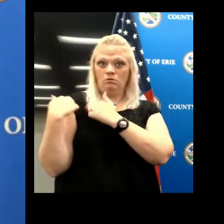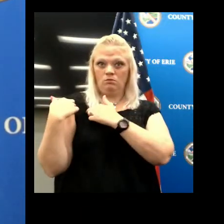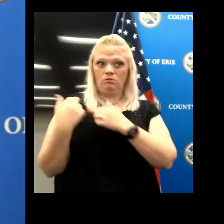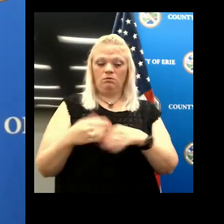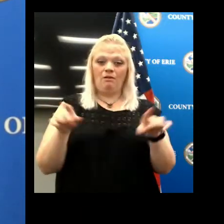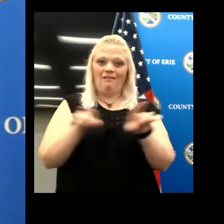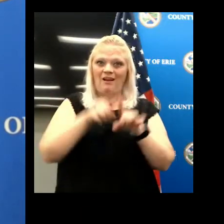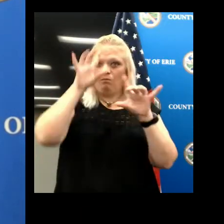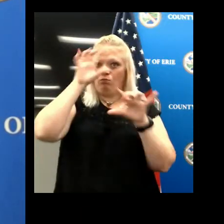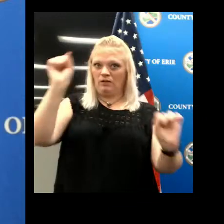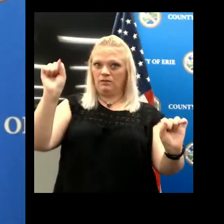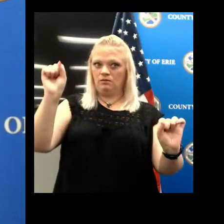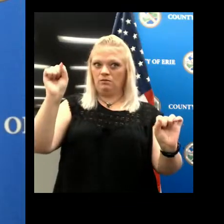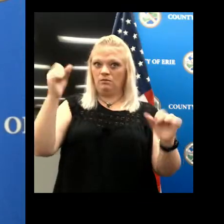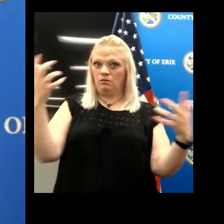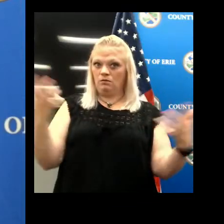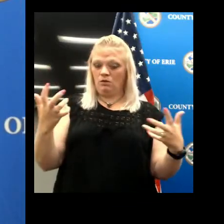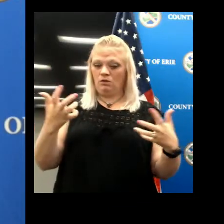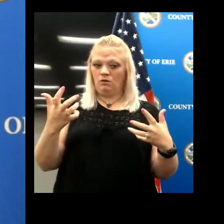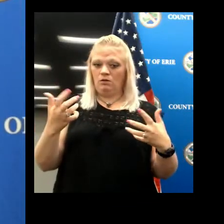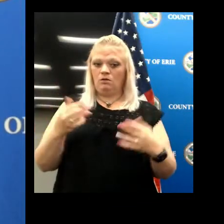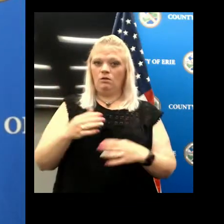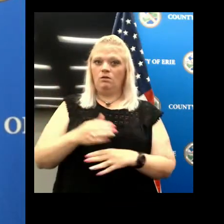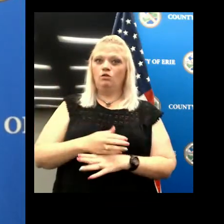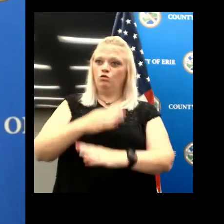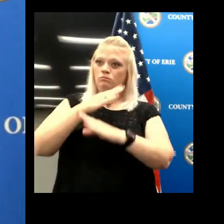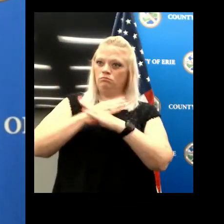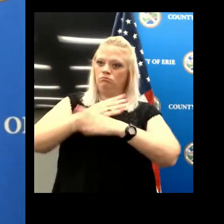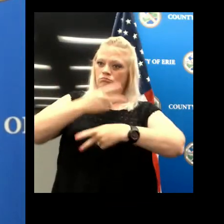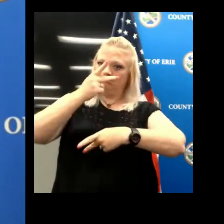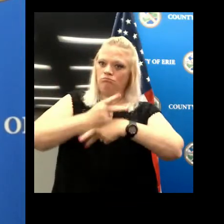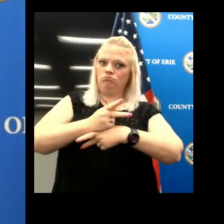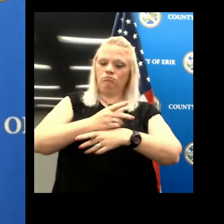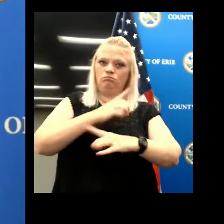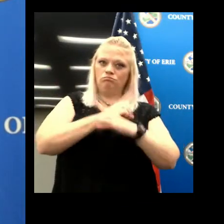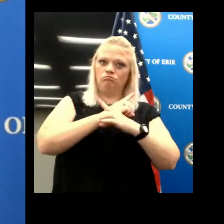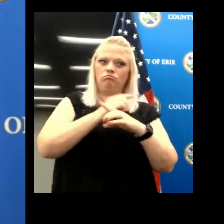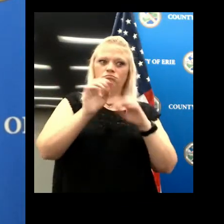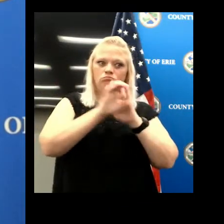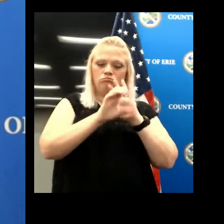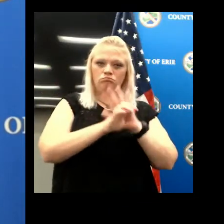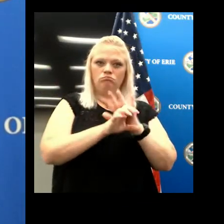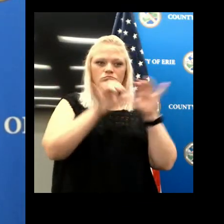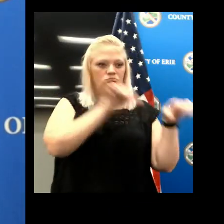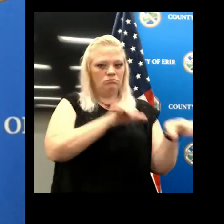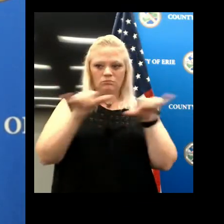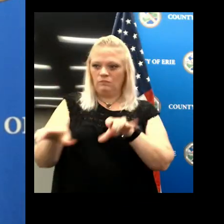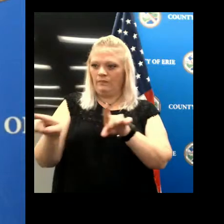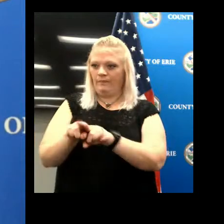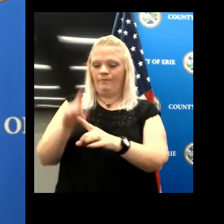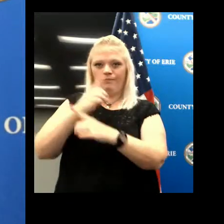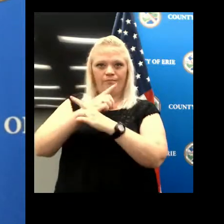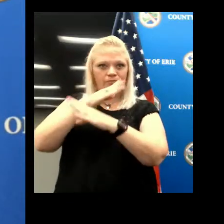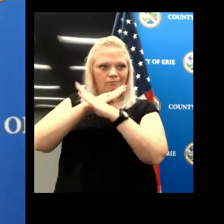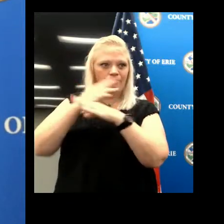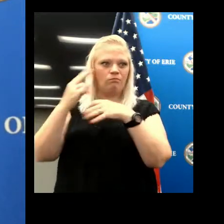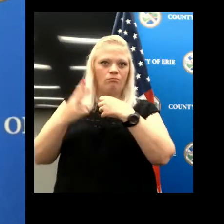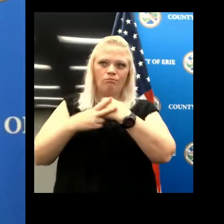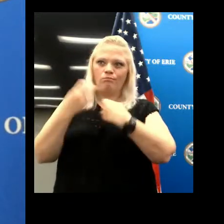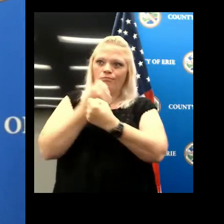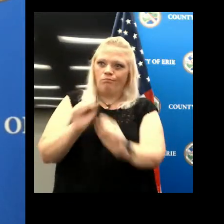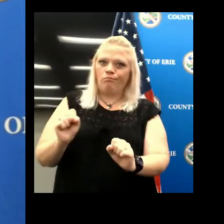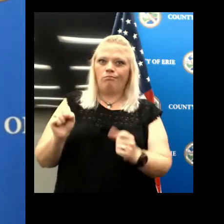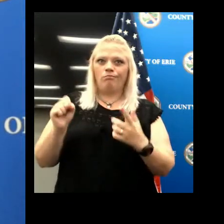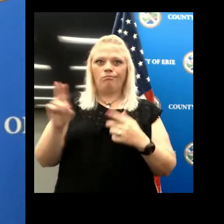as President of the United States, as to preserve, to protect, and defend the Constitution of the United States, just like you have to preserve, protect, and defend the citizens of the